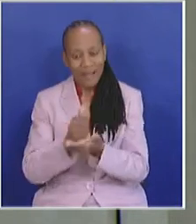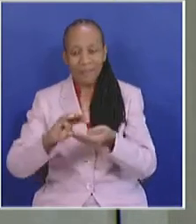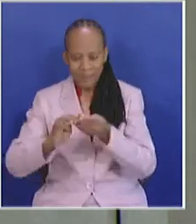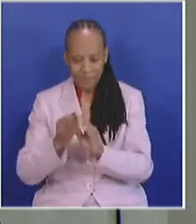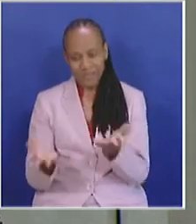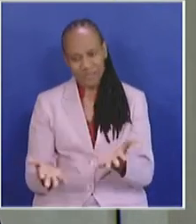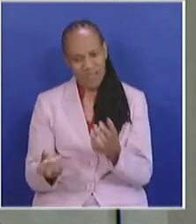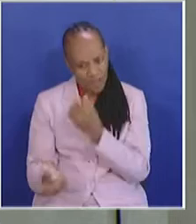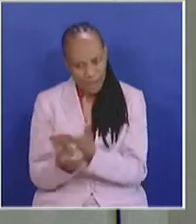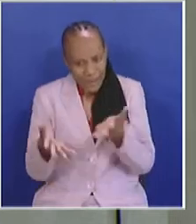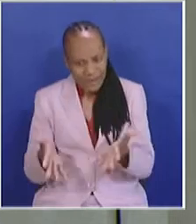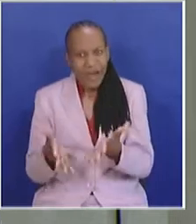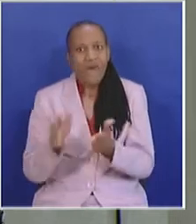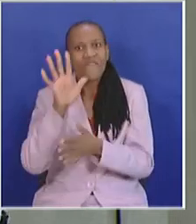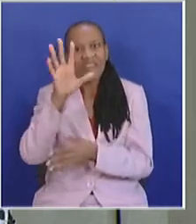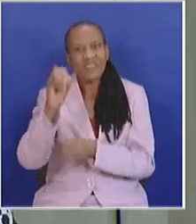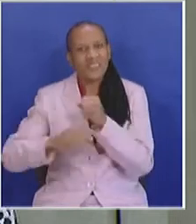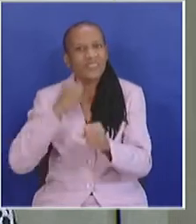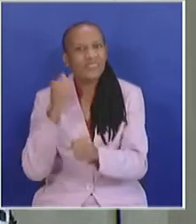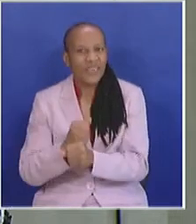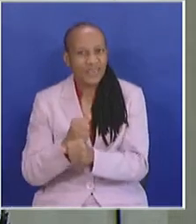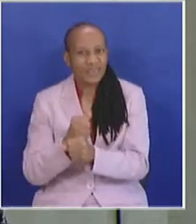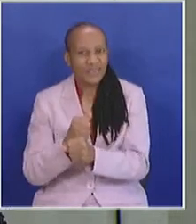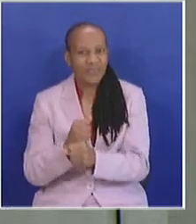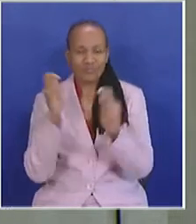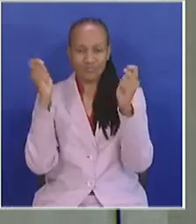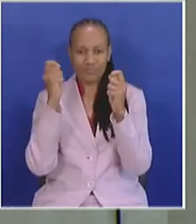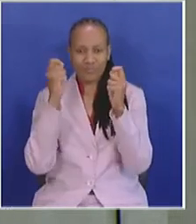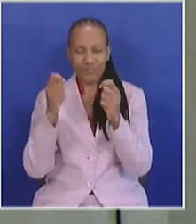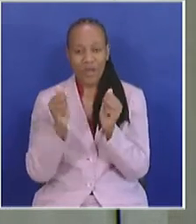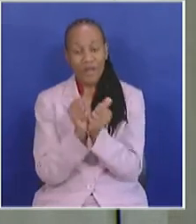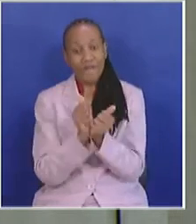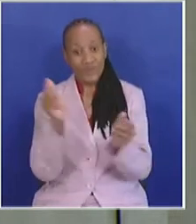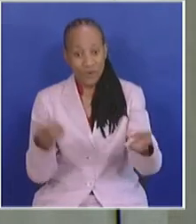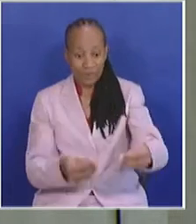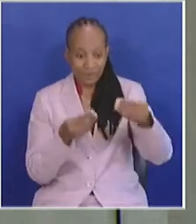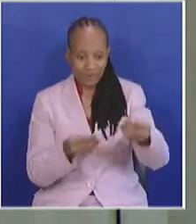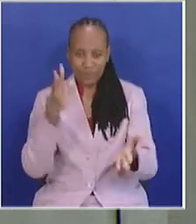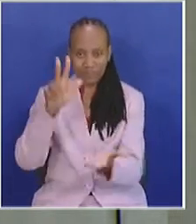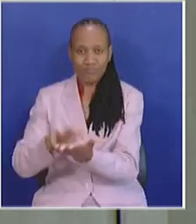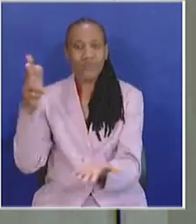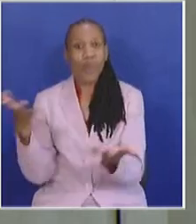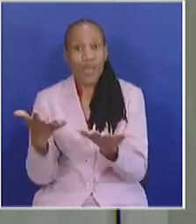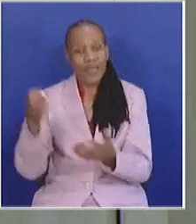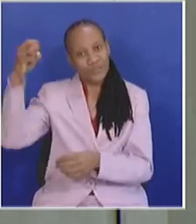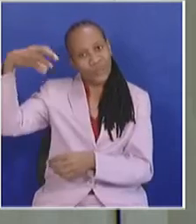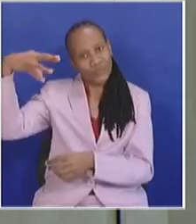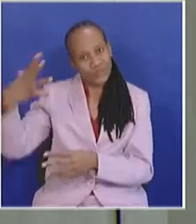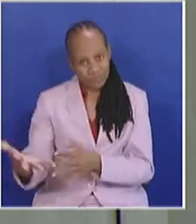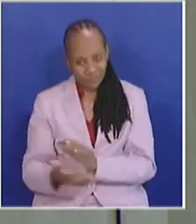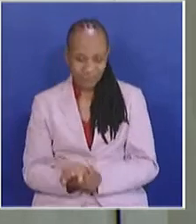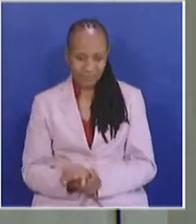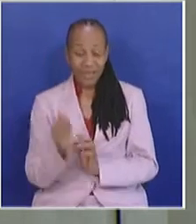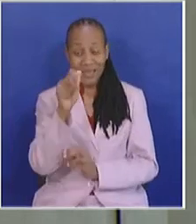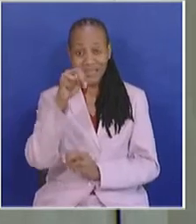during the 60th celebration of the adoption of the Freedom Charter in Kliptown, Soweto. The African